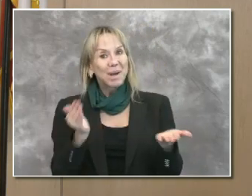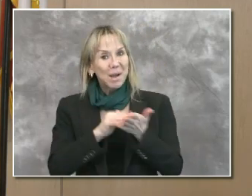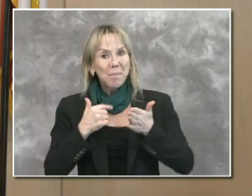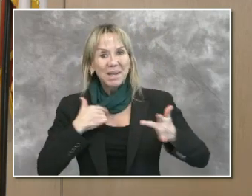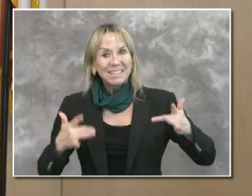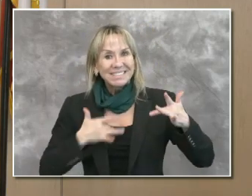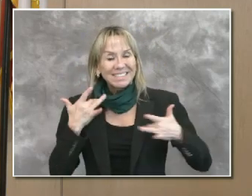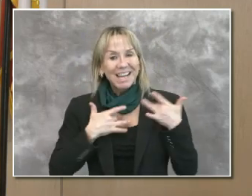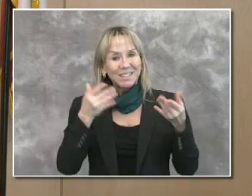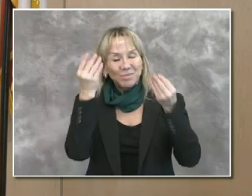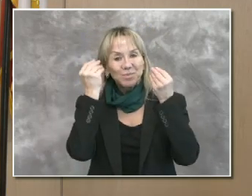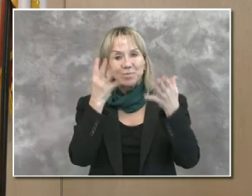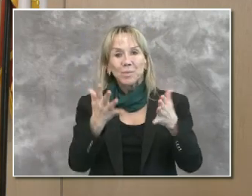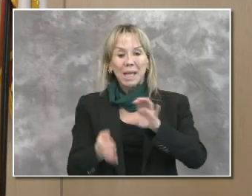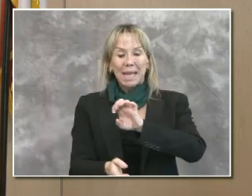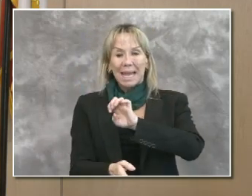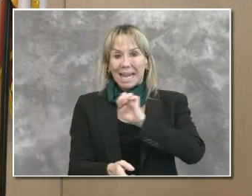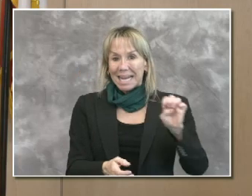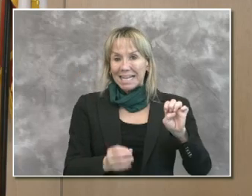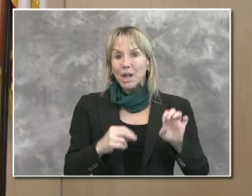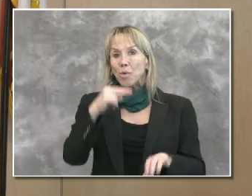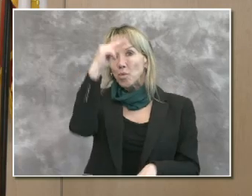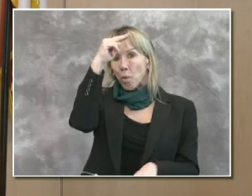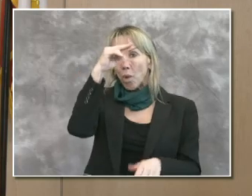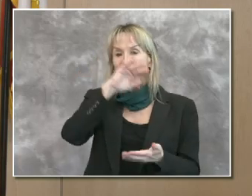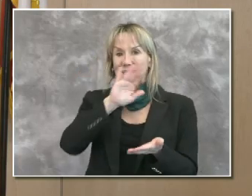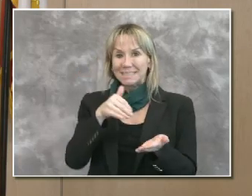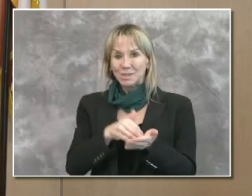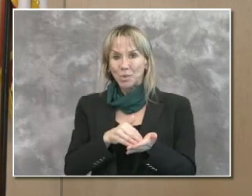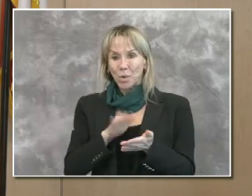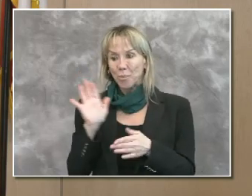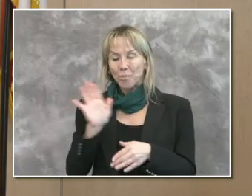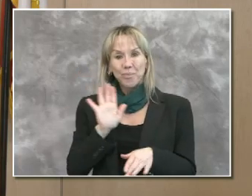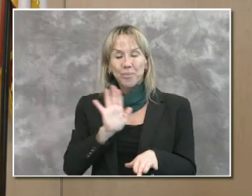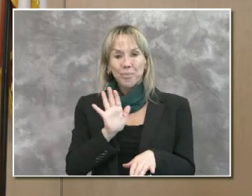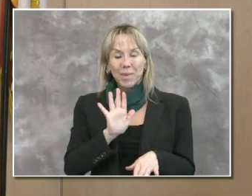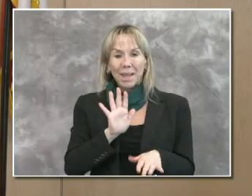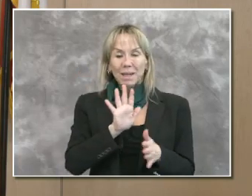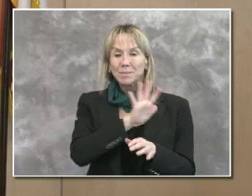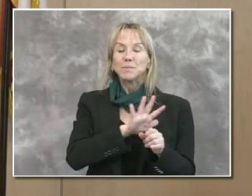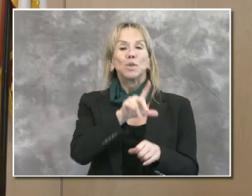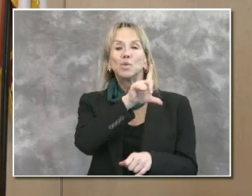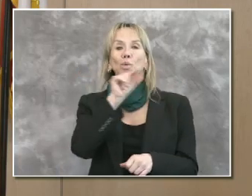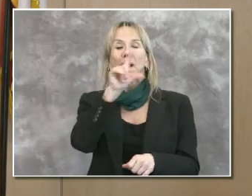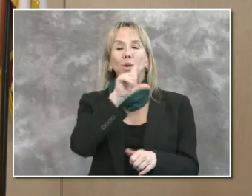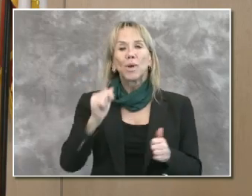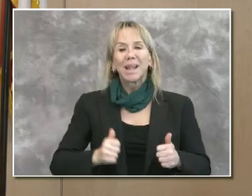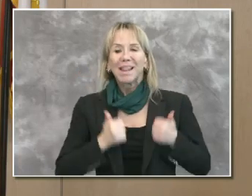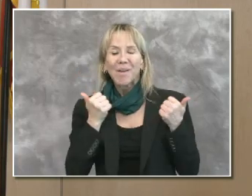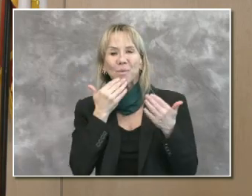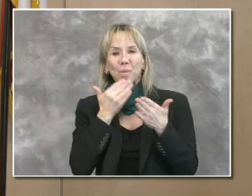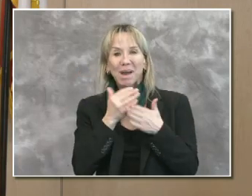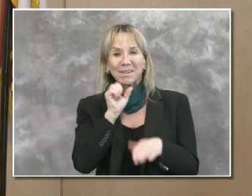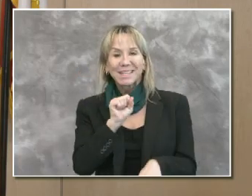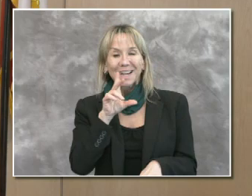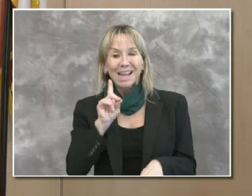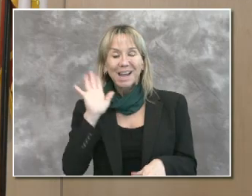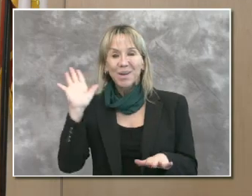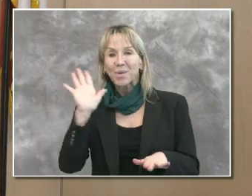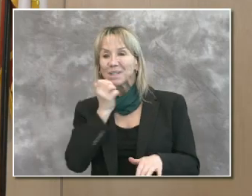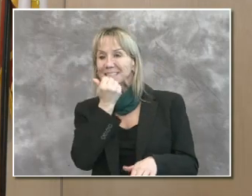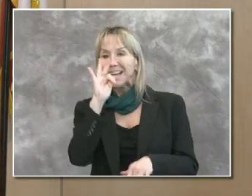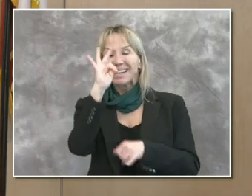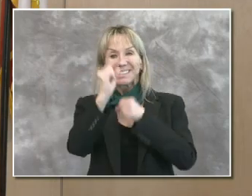announce the East and North Central Regions 2020 Live Well San Diego 19th Annual Public